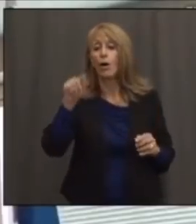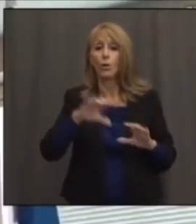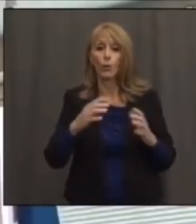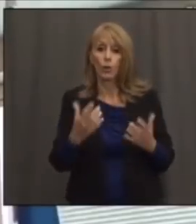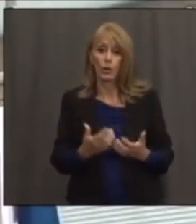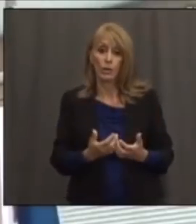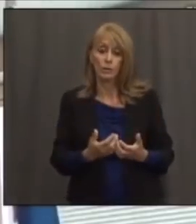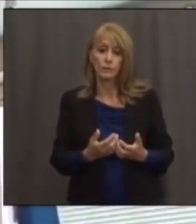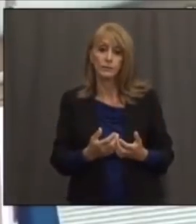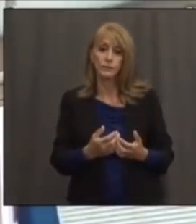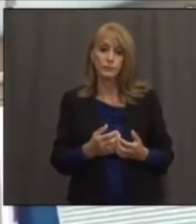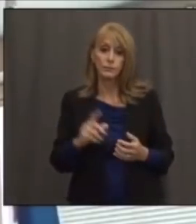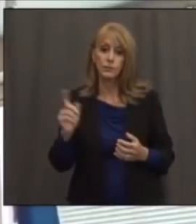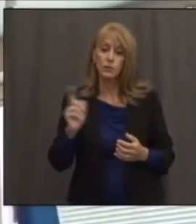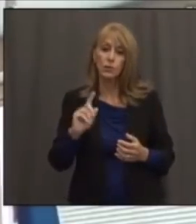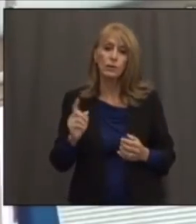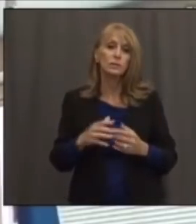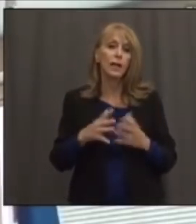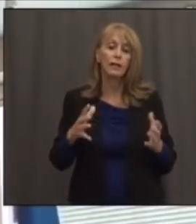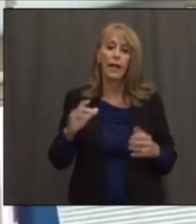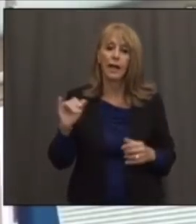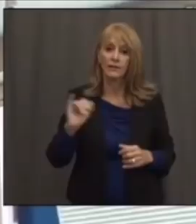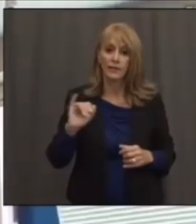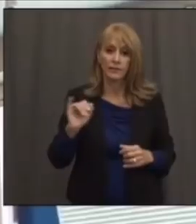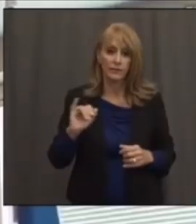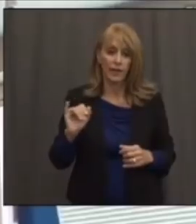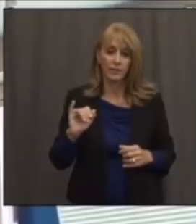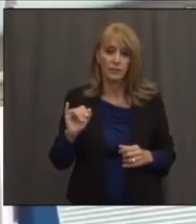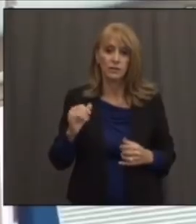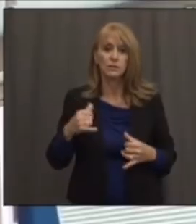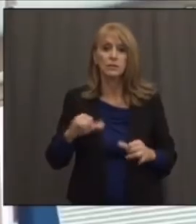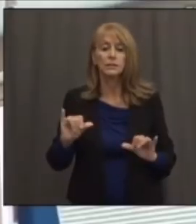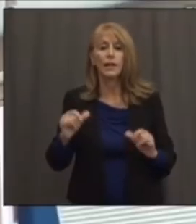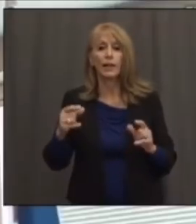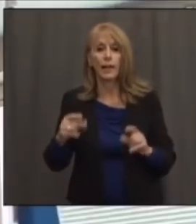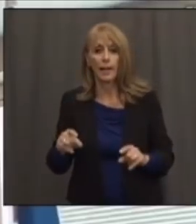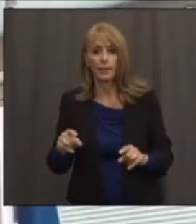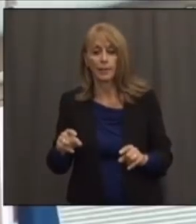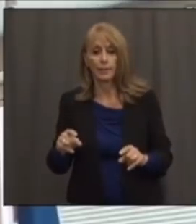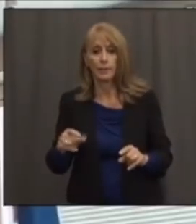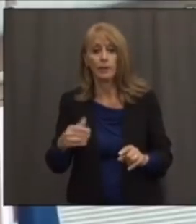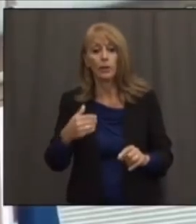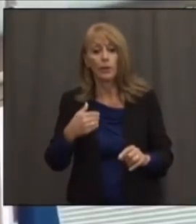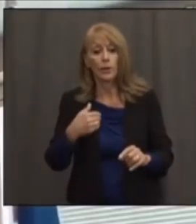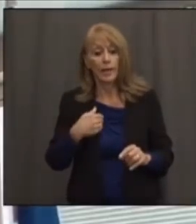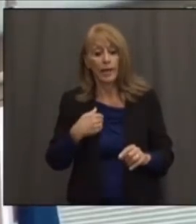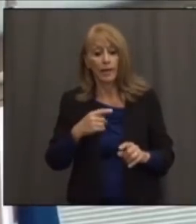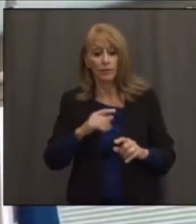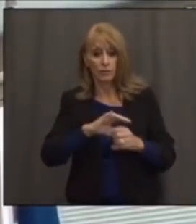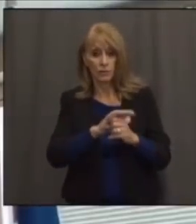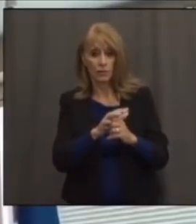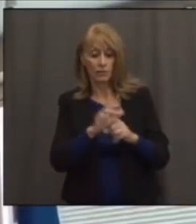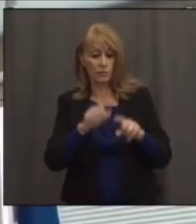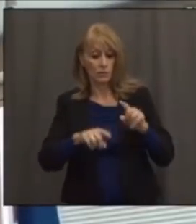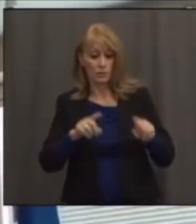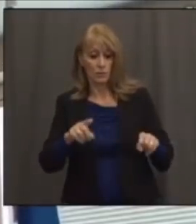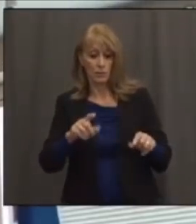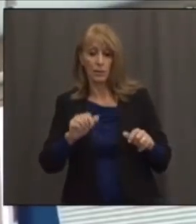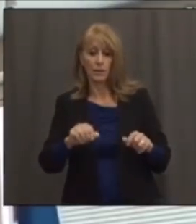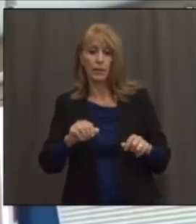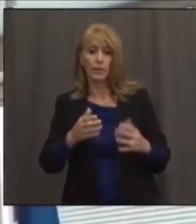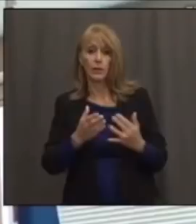where there are lots of infections, unfortunately, still happening, we have variants that could potentially break through